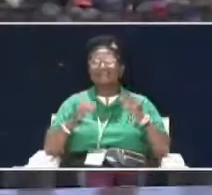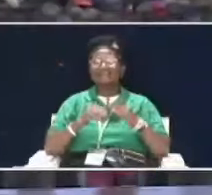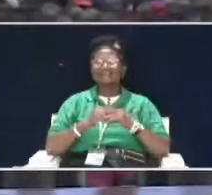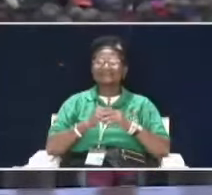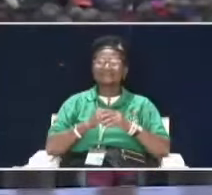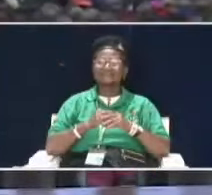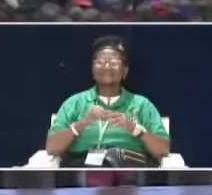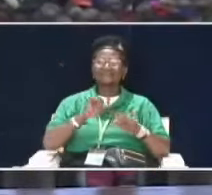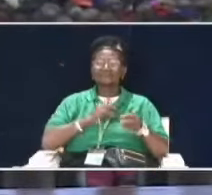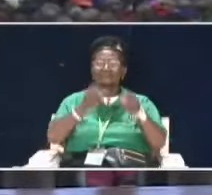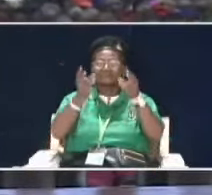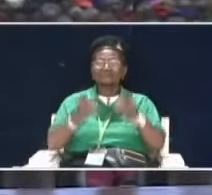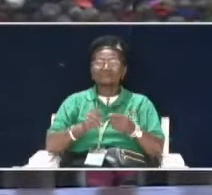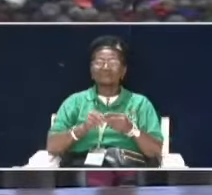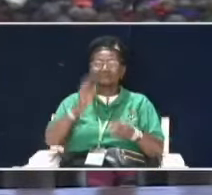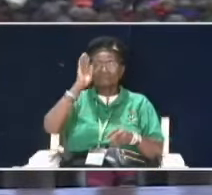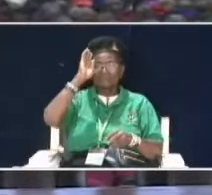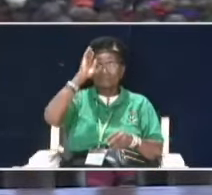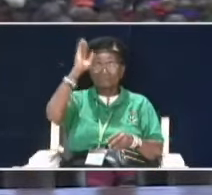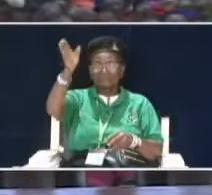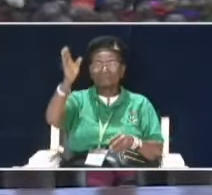I want to salute all the